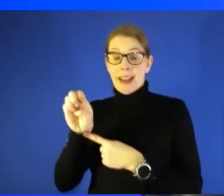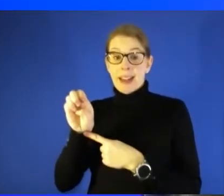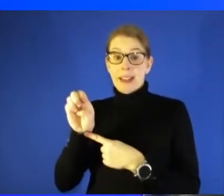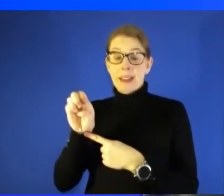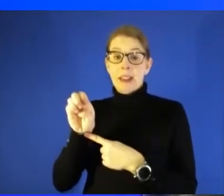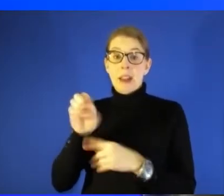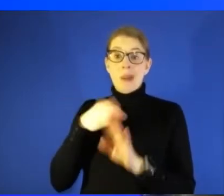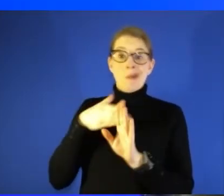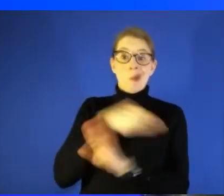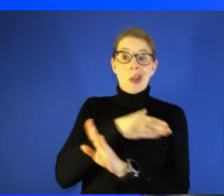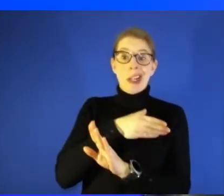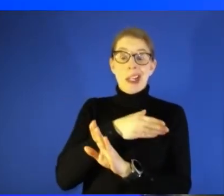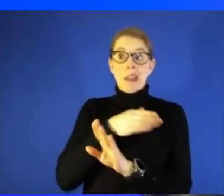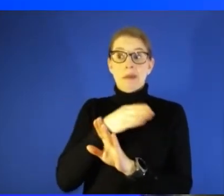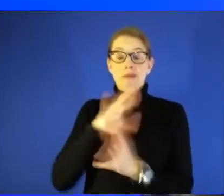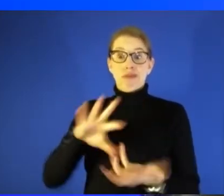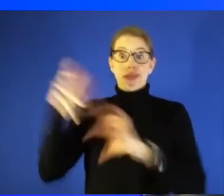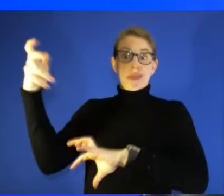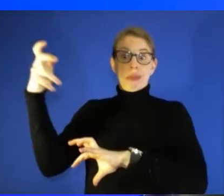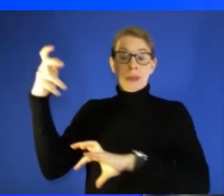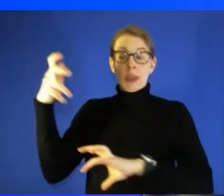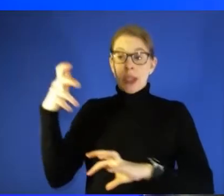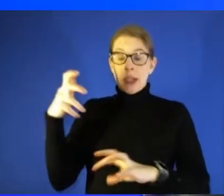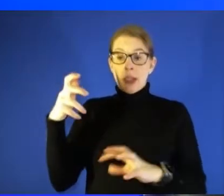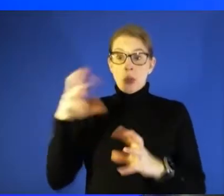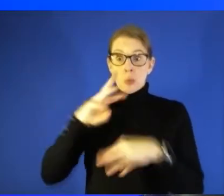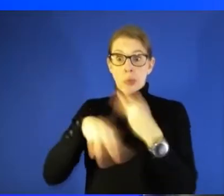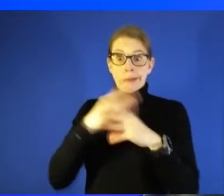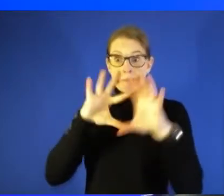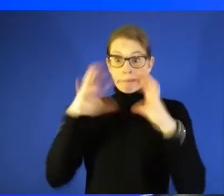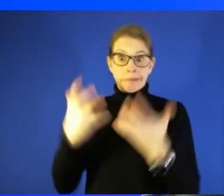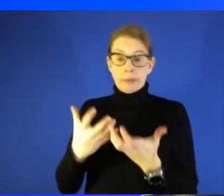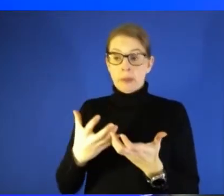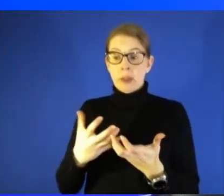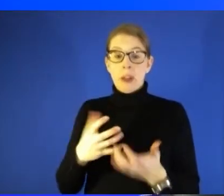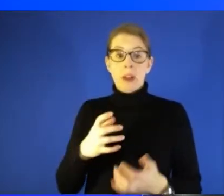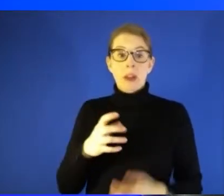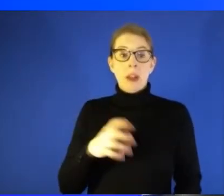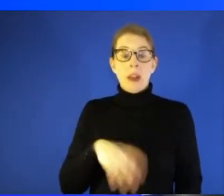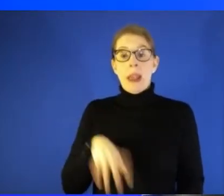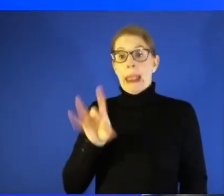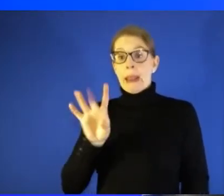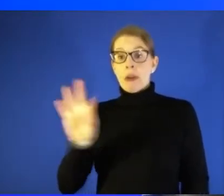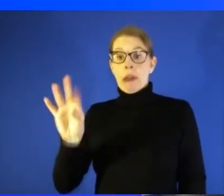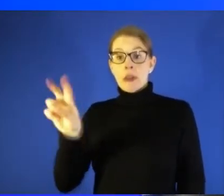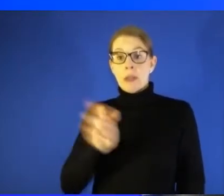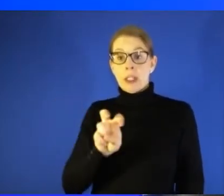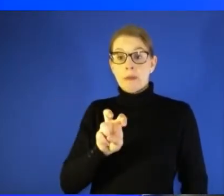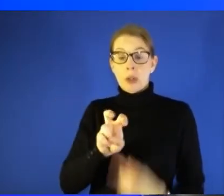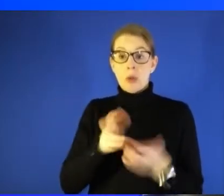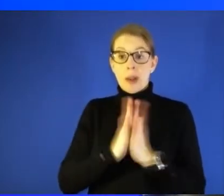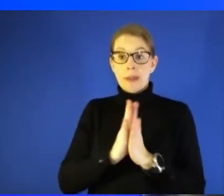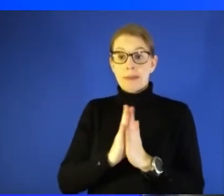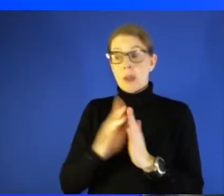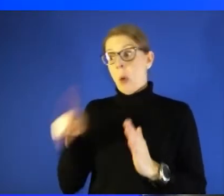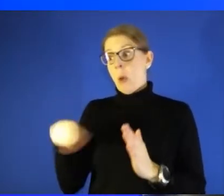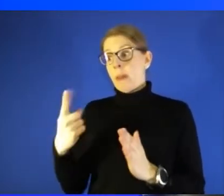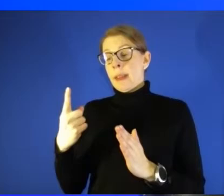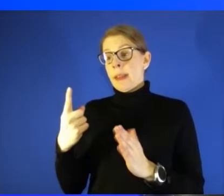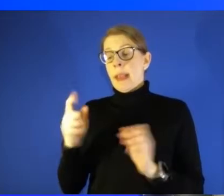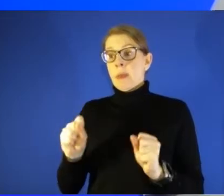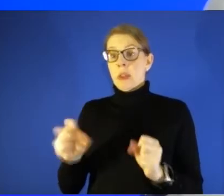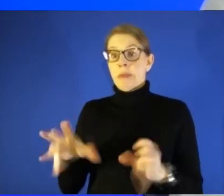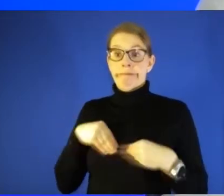was 800 or 900 transfer requests. Those are requests. And we're only able to take somewhere around 15